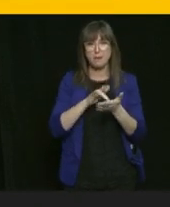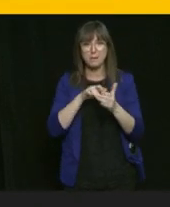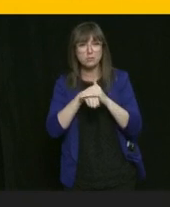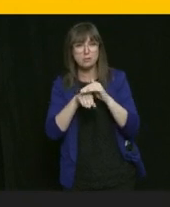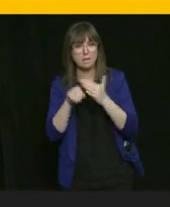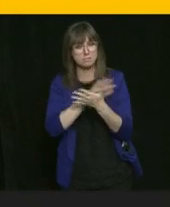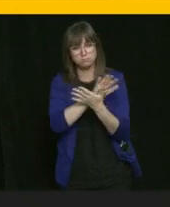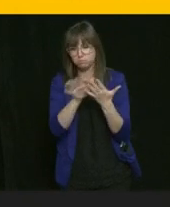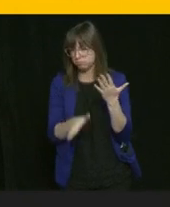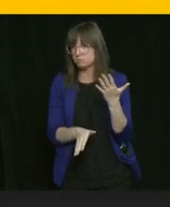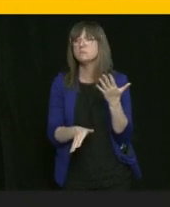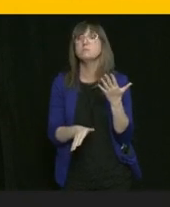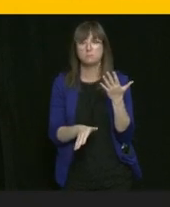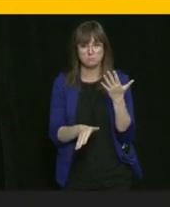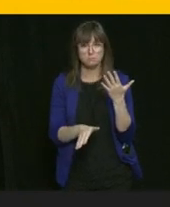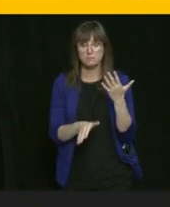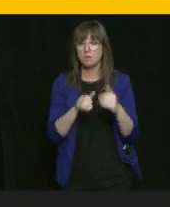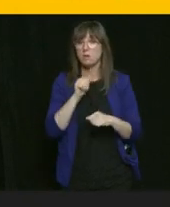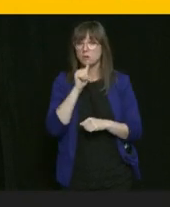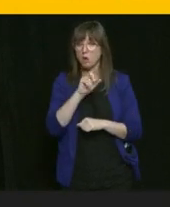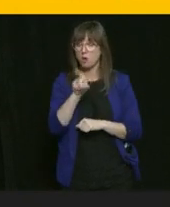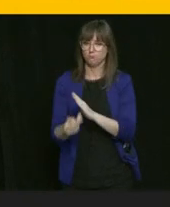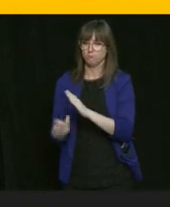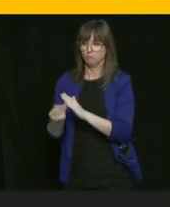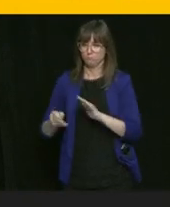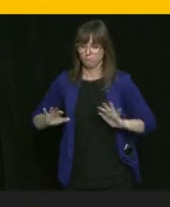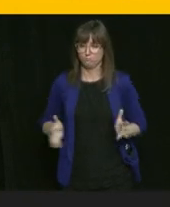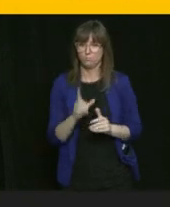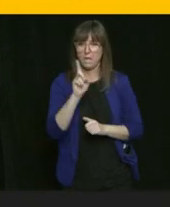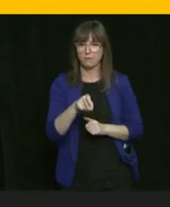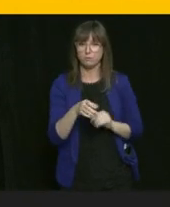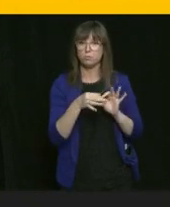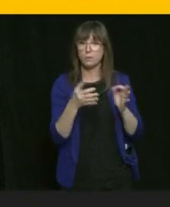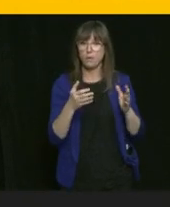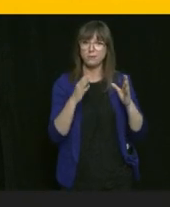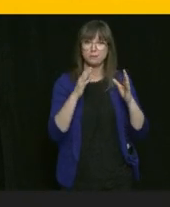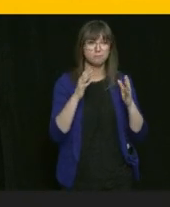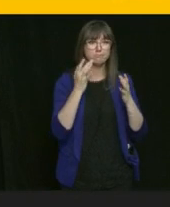that we've highlighted, not just in our recent throne speech.